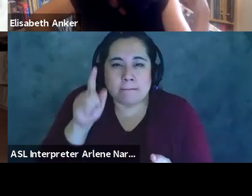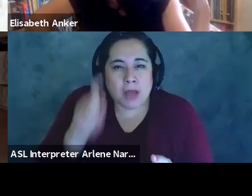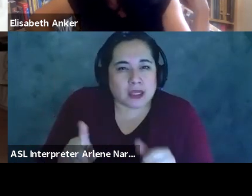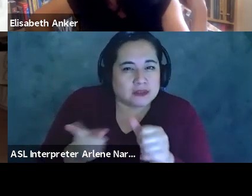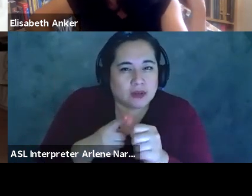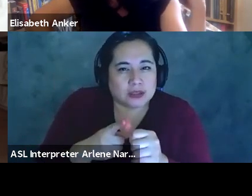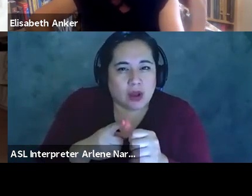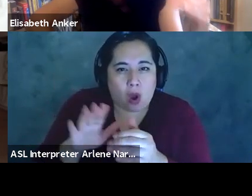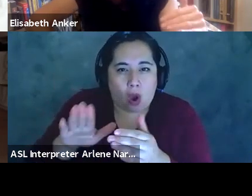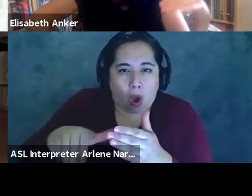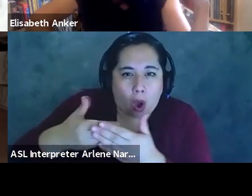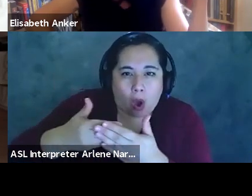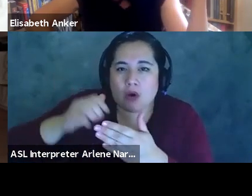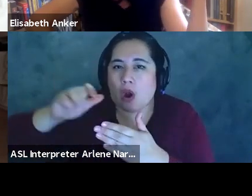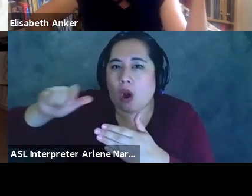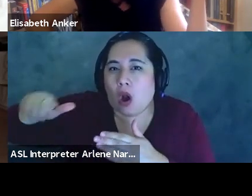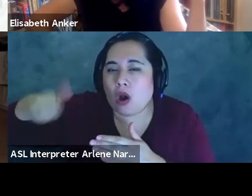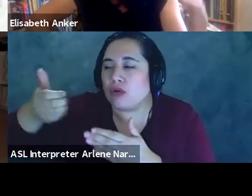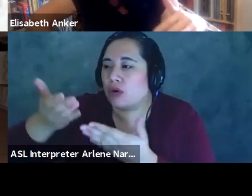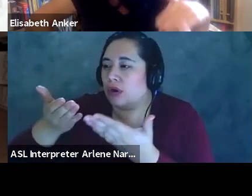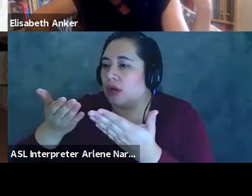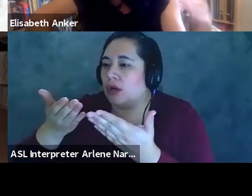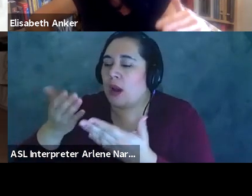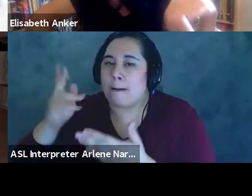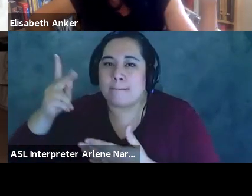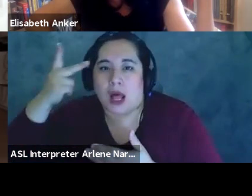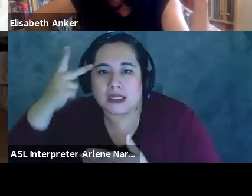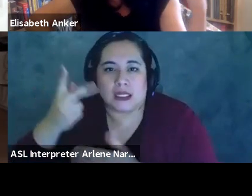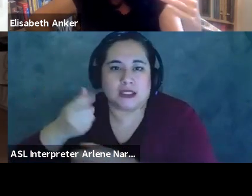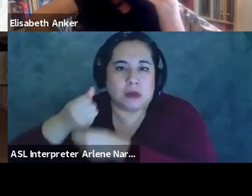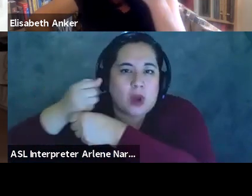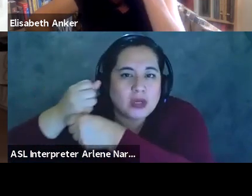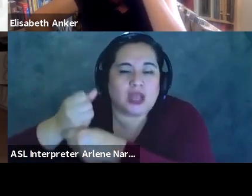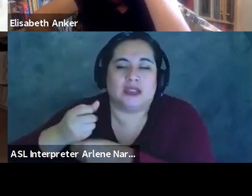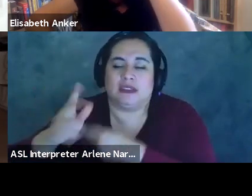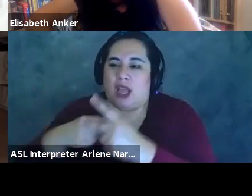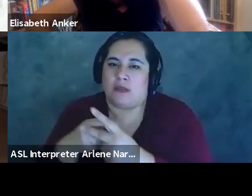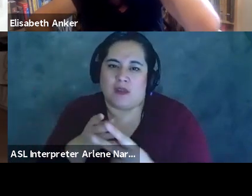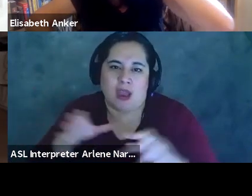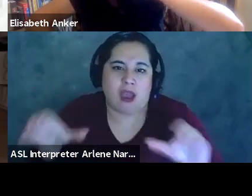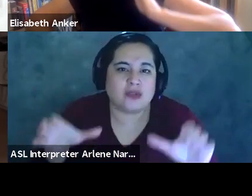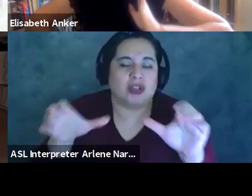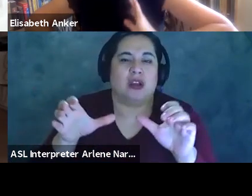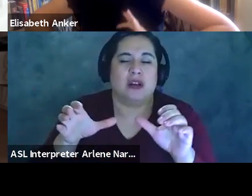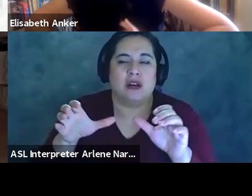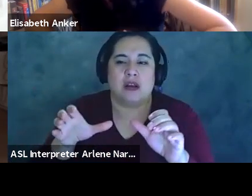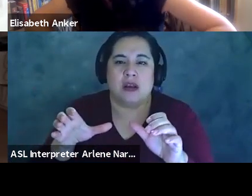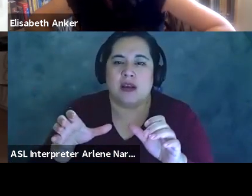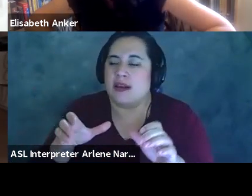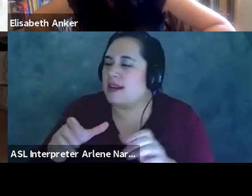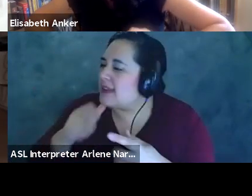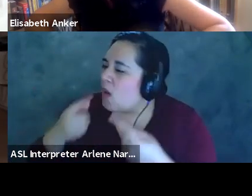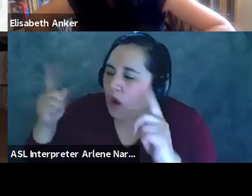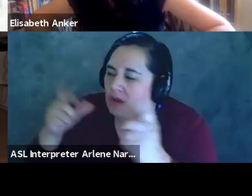ways in which all of the other institutions of politics, protests, forms of direct action are not working